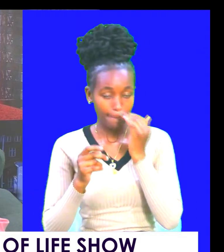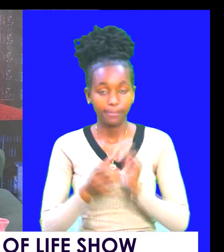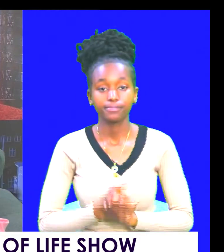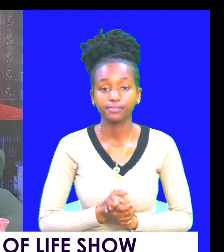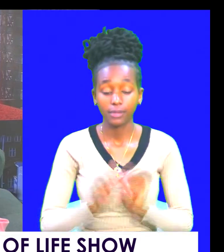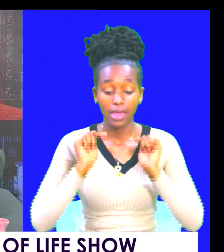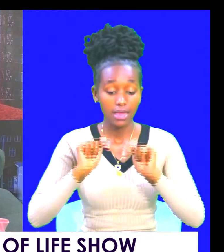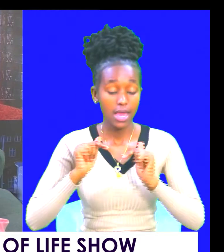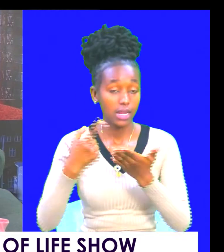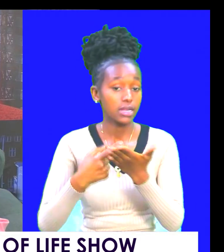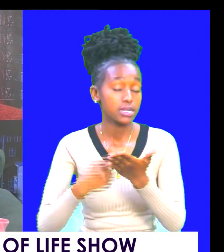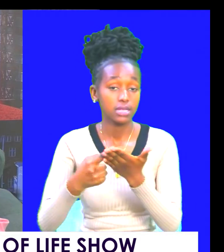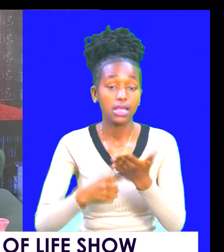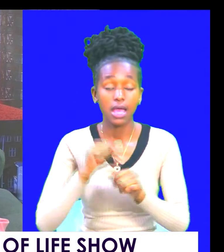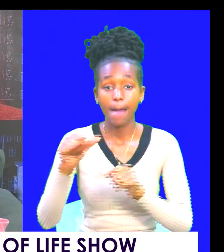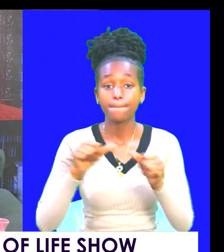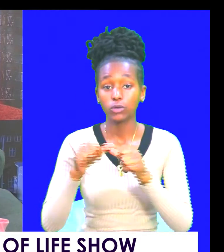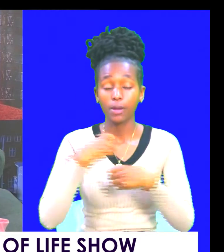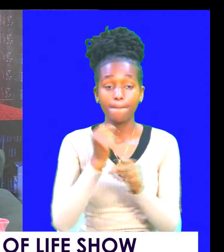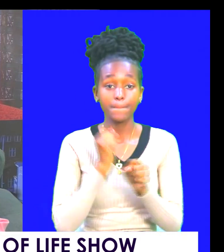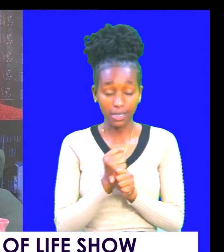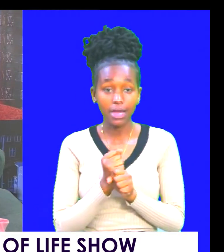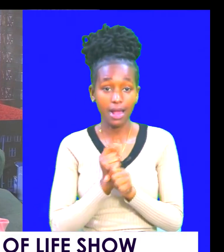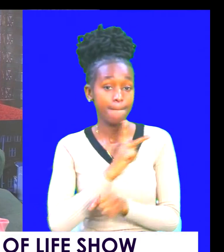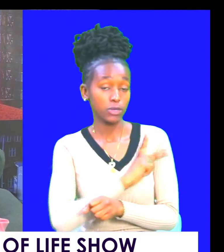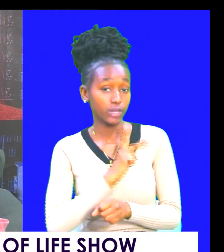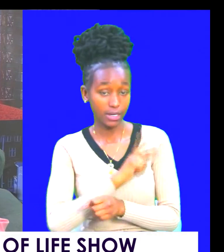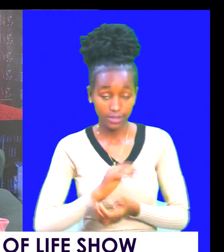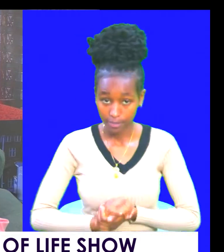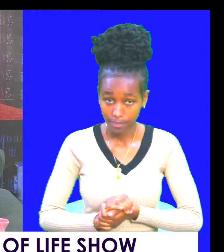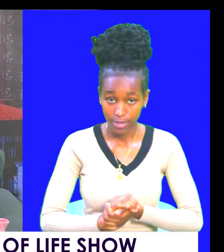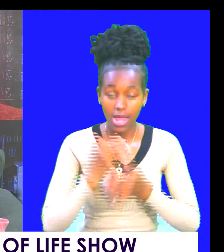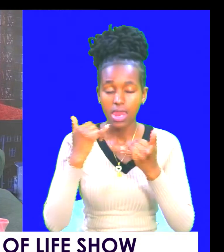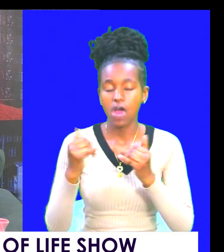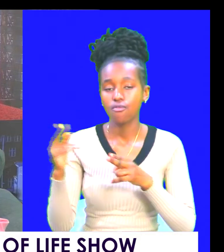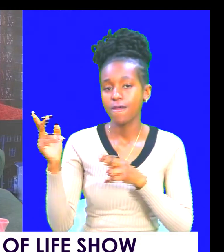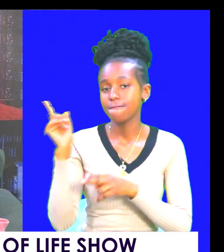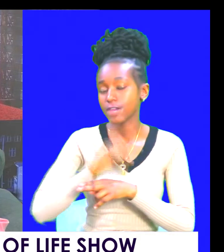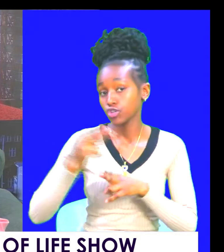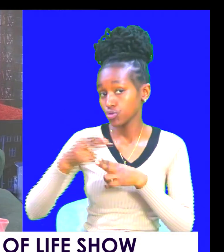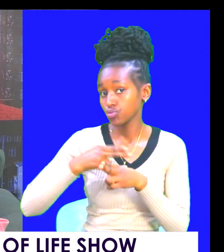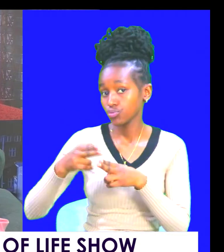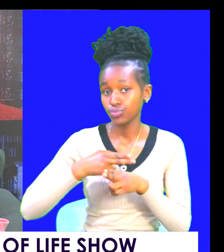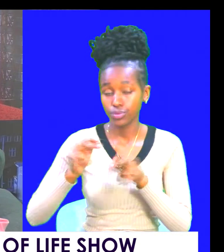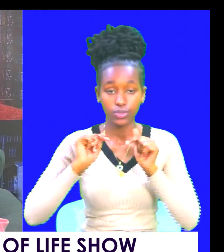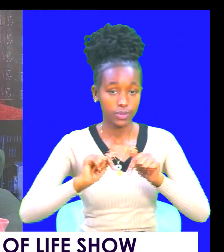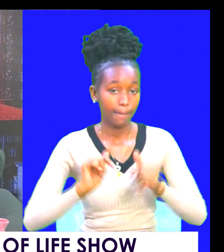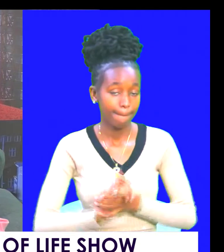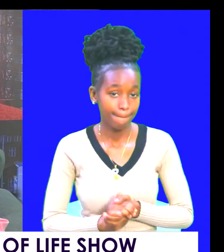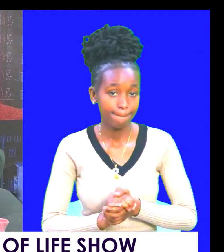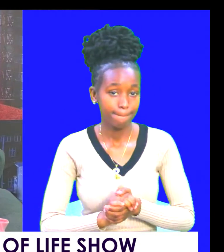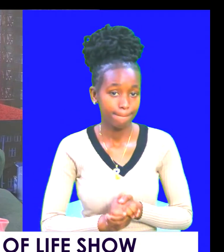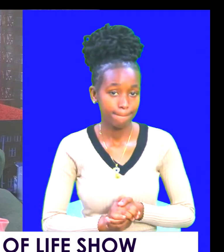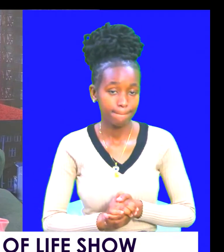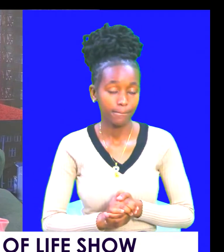I'm talking about forming an identity. Let me wind up the show today in a